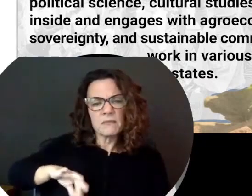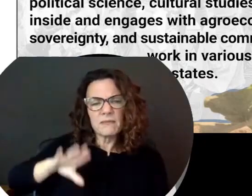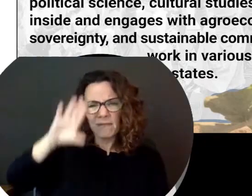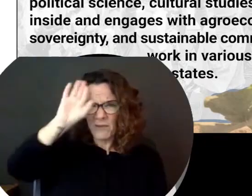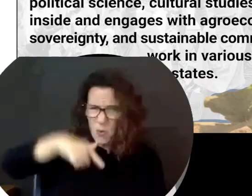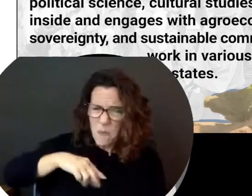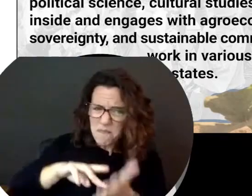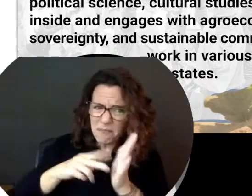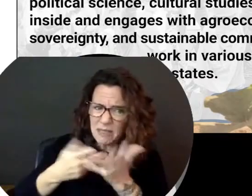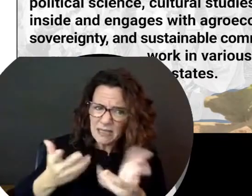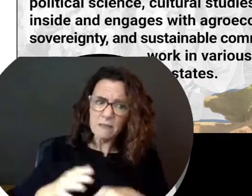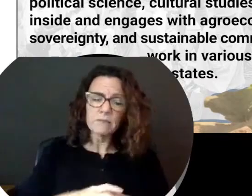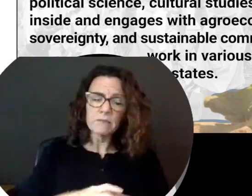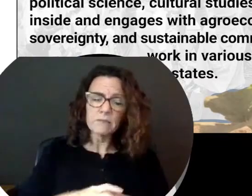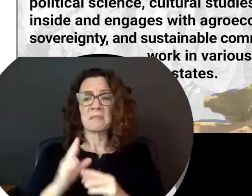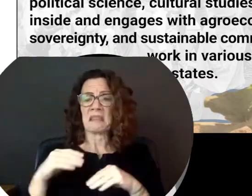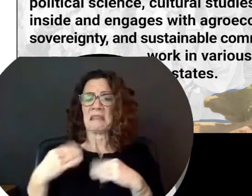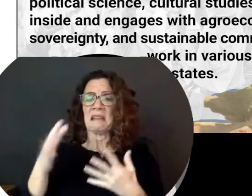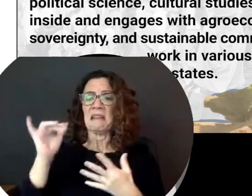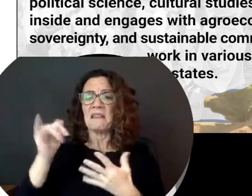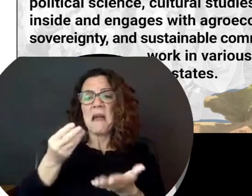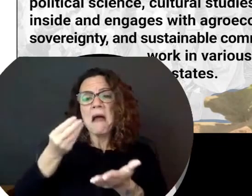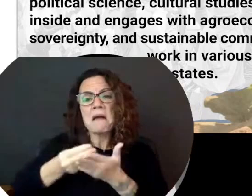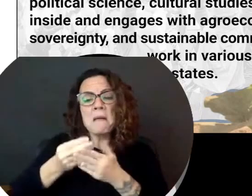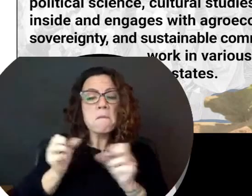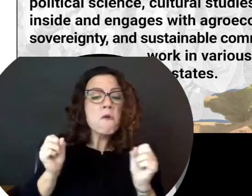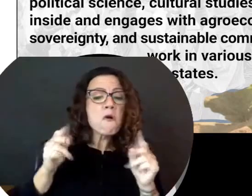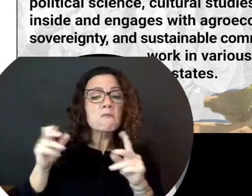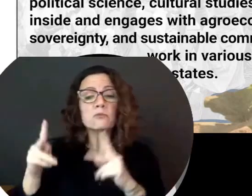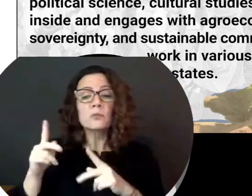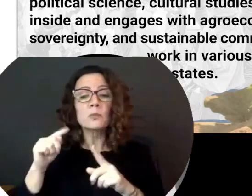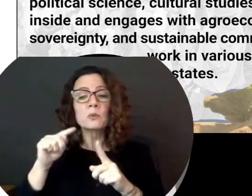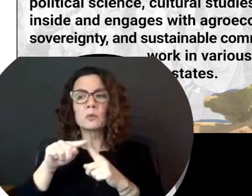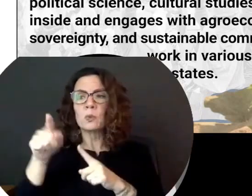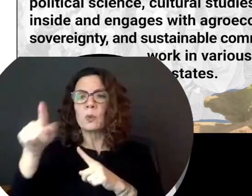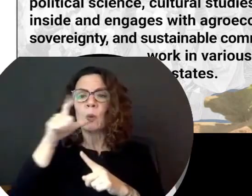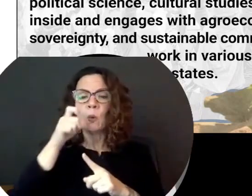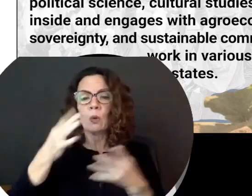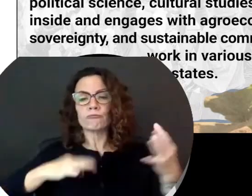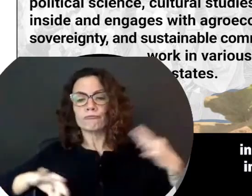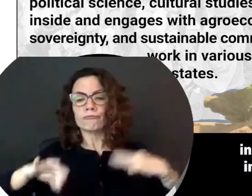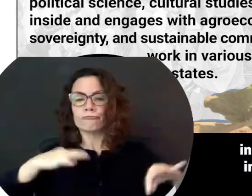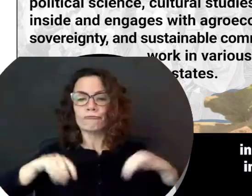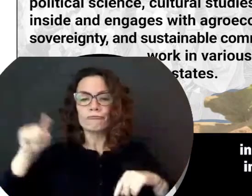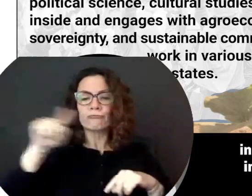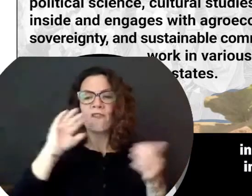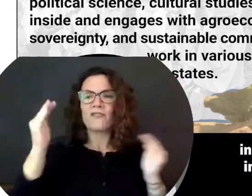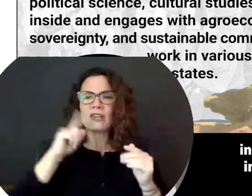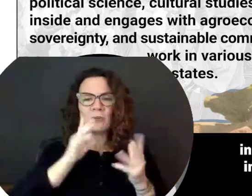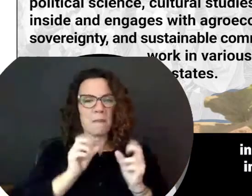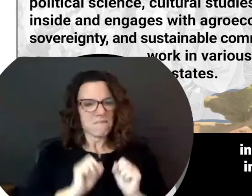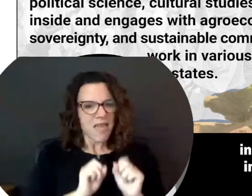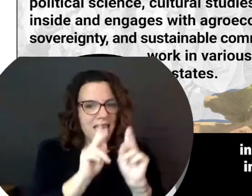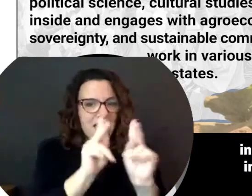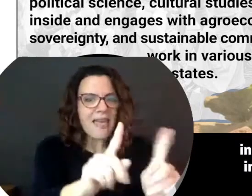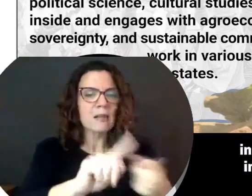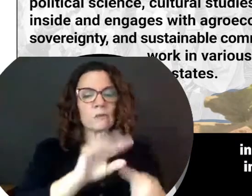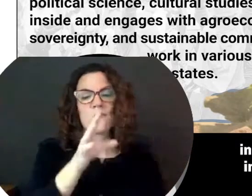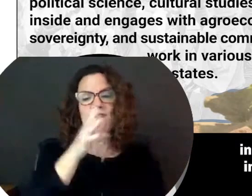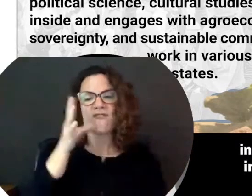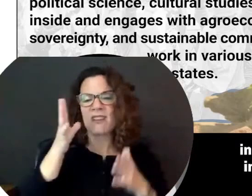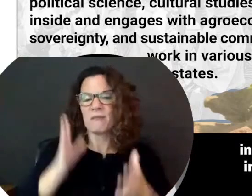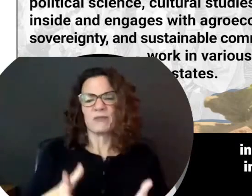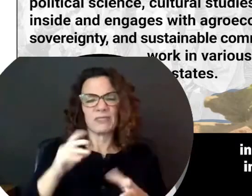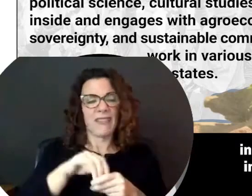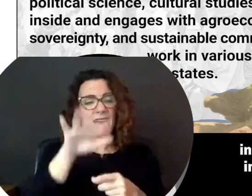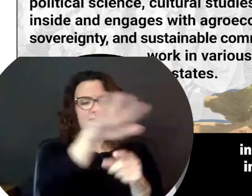one of their stakeholders versus actually going to the local farmer in the area that takes pride in what they're growing and growing stuff